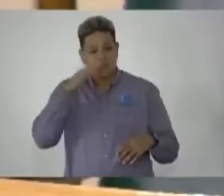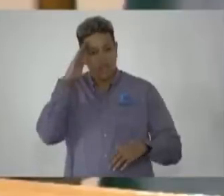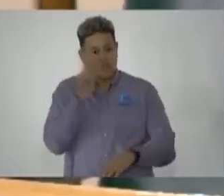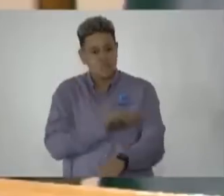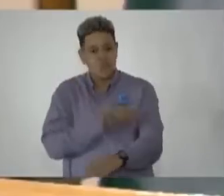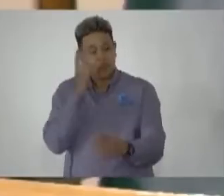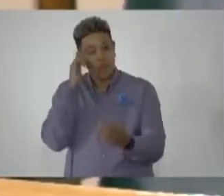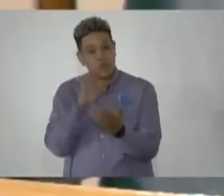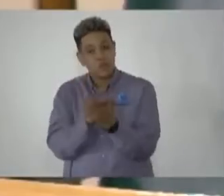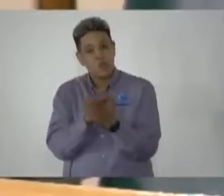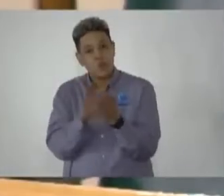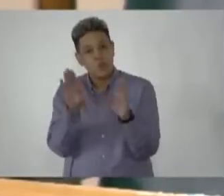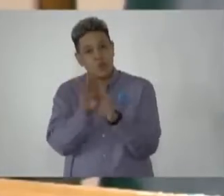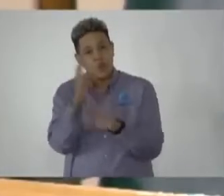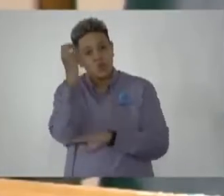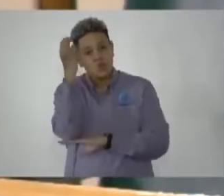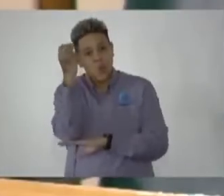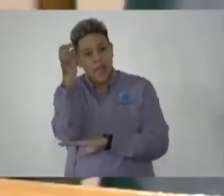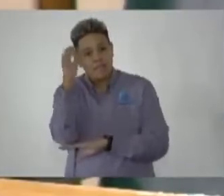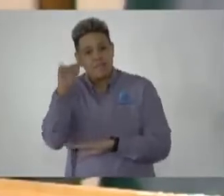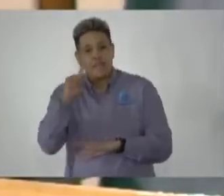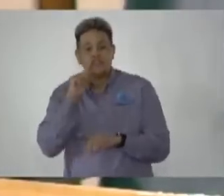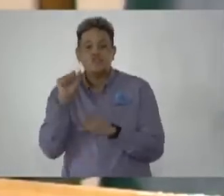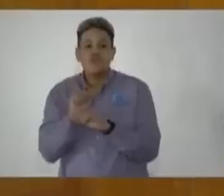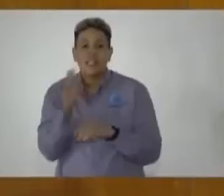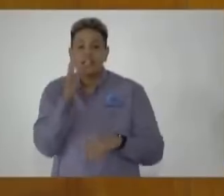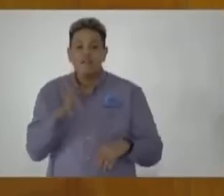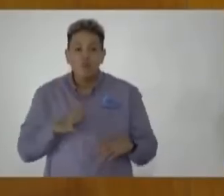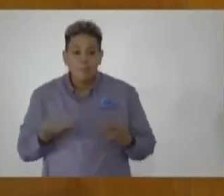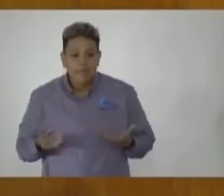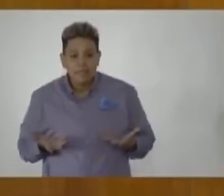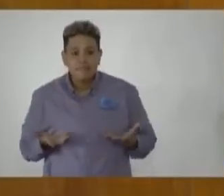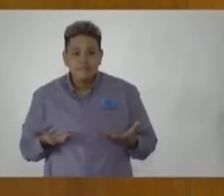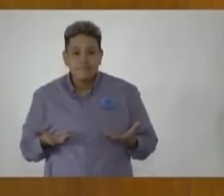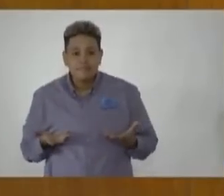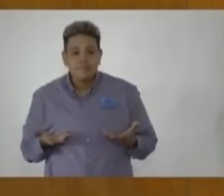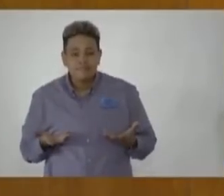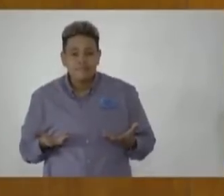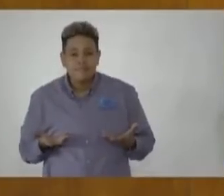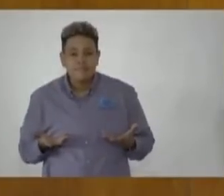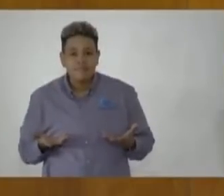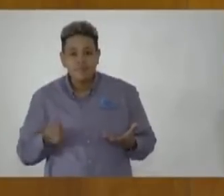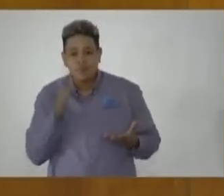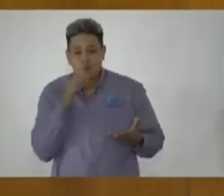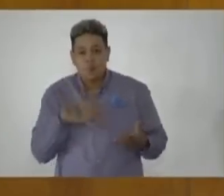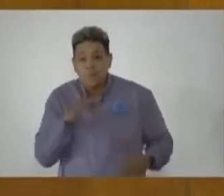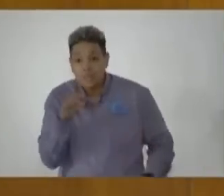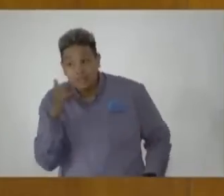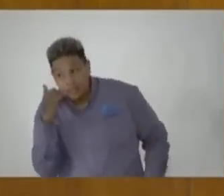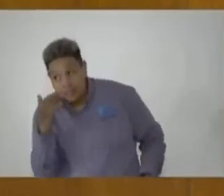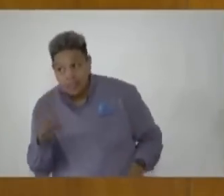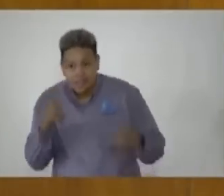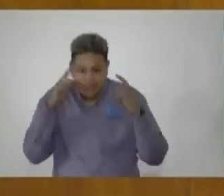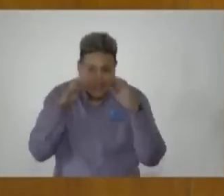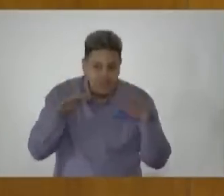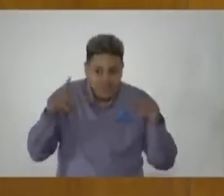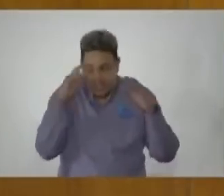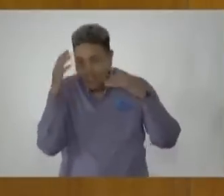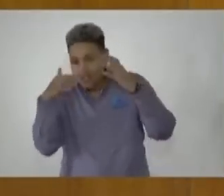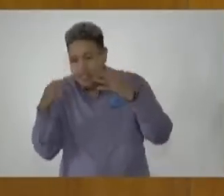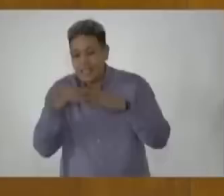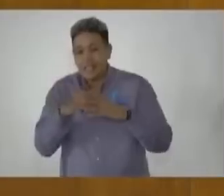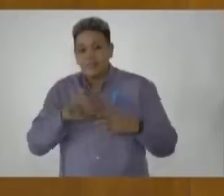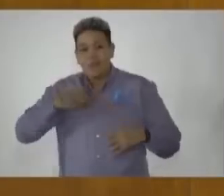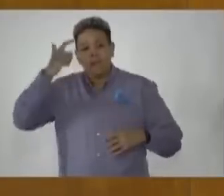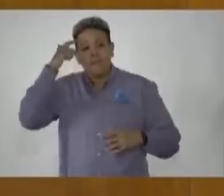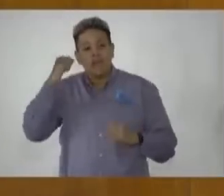at 12. That is the reality of women. And it, in my mind,